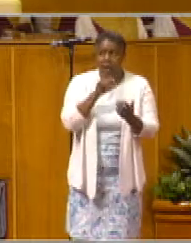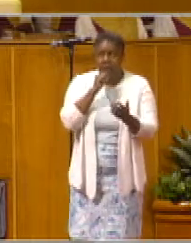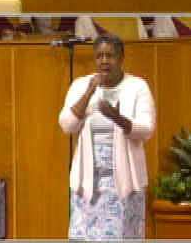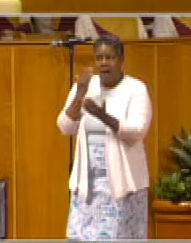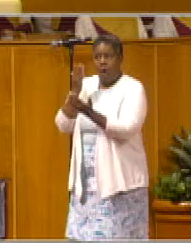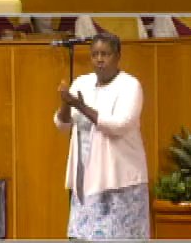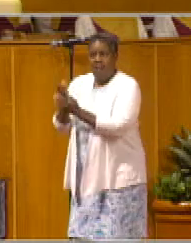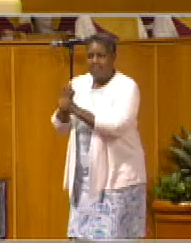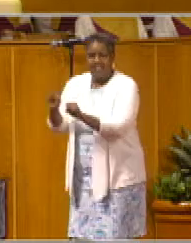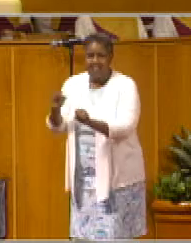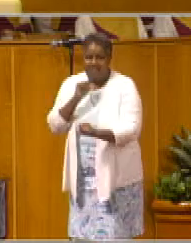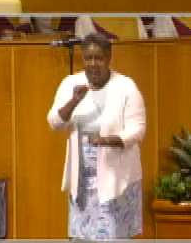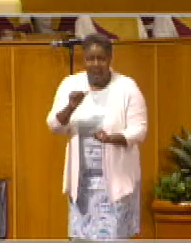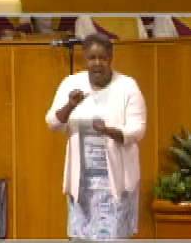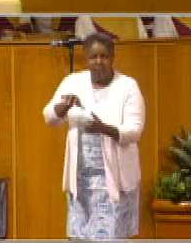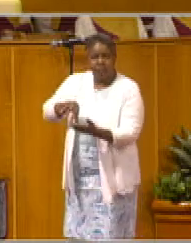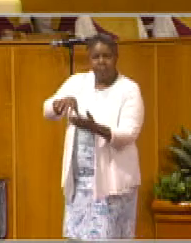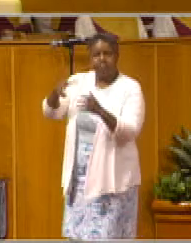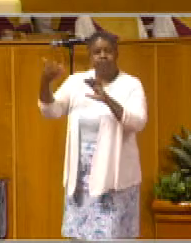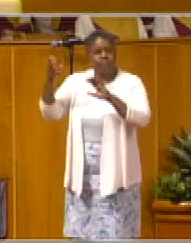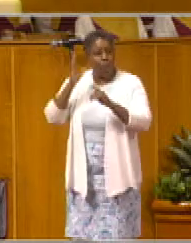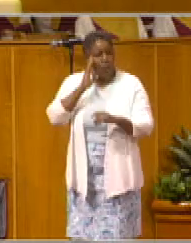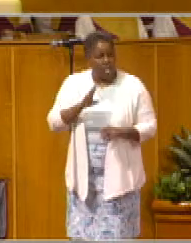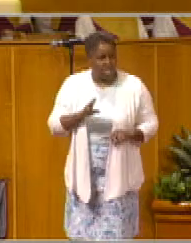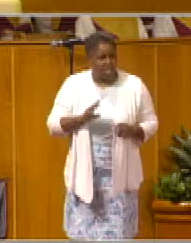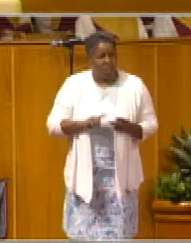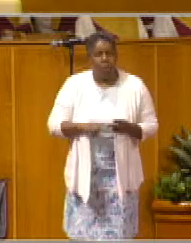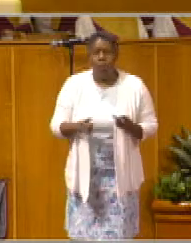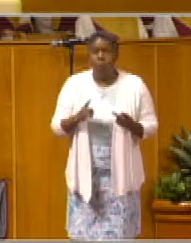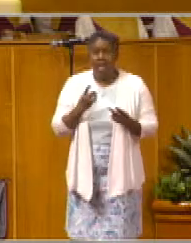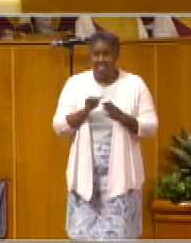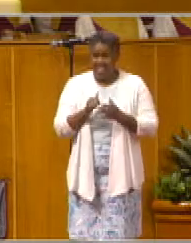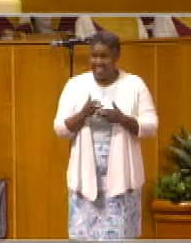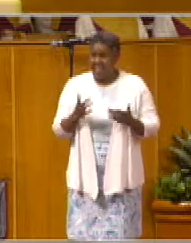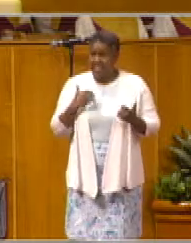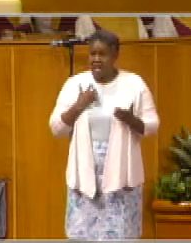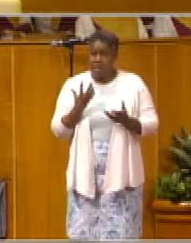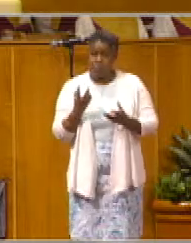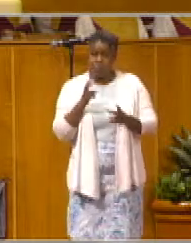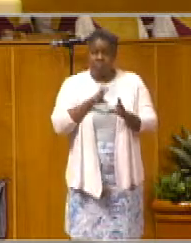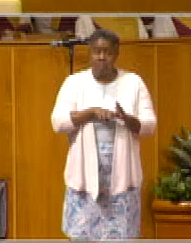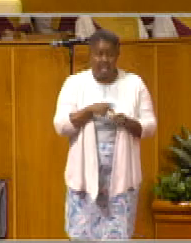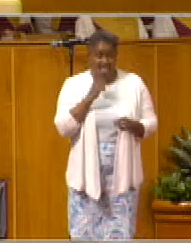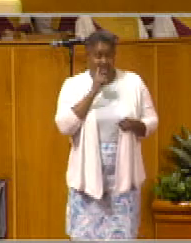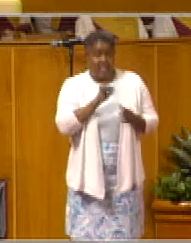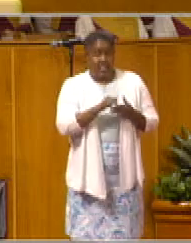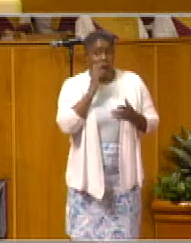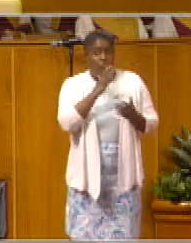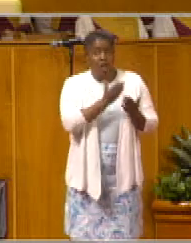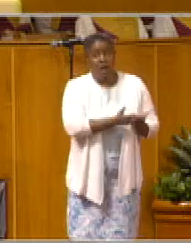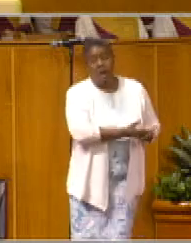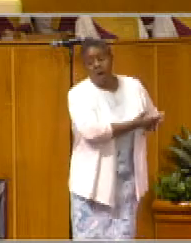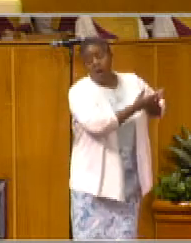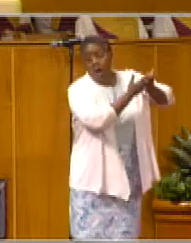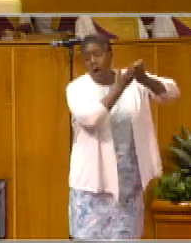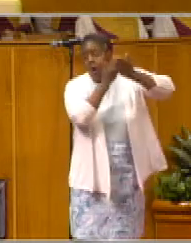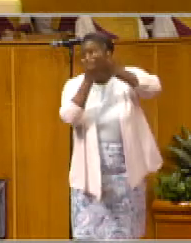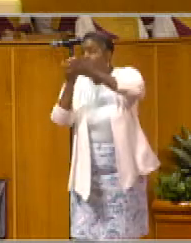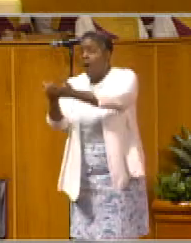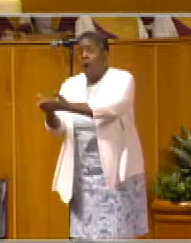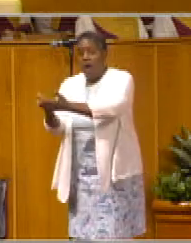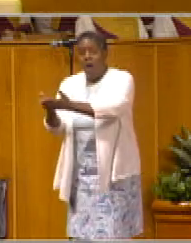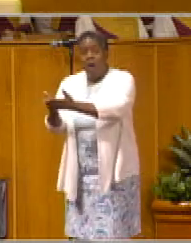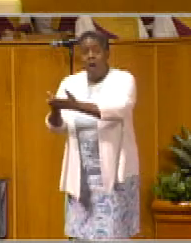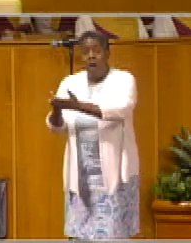make it safely to your destination. The thing you got into believing it would carry you to where you believe you ought to